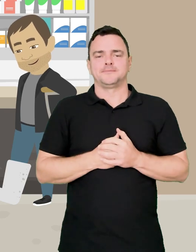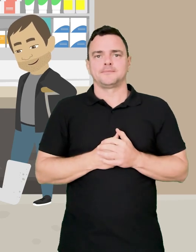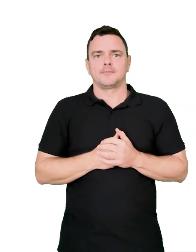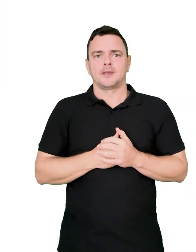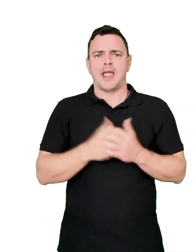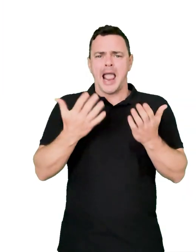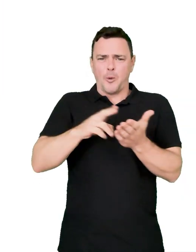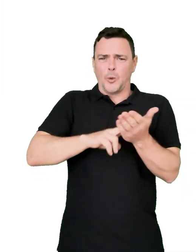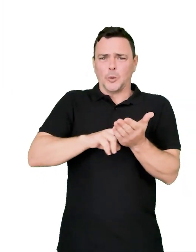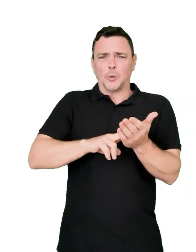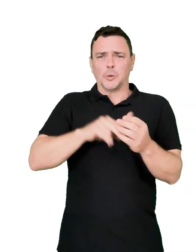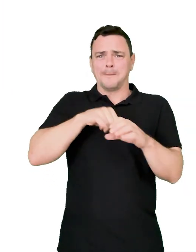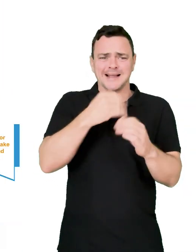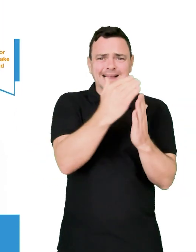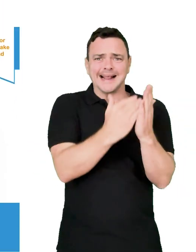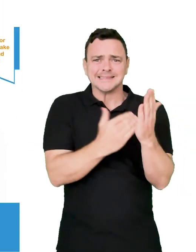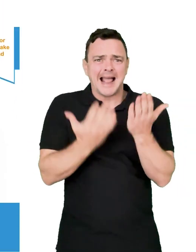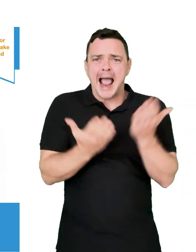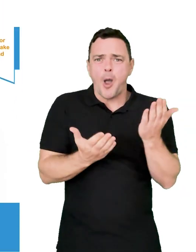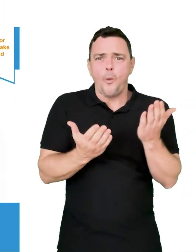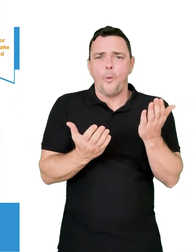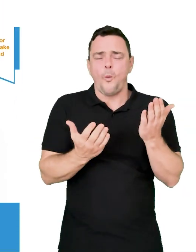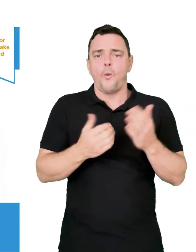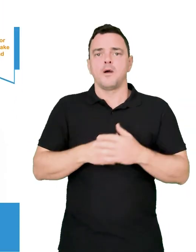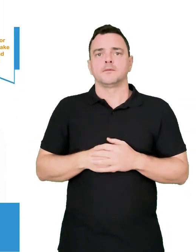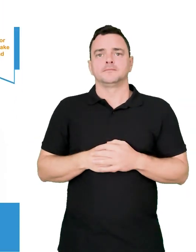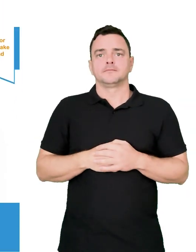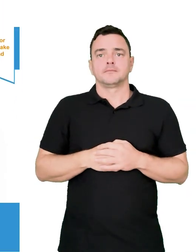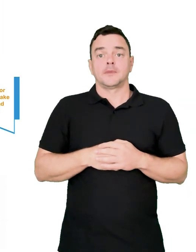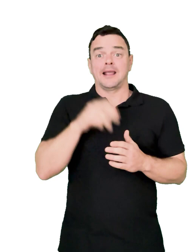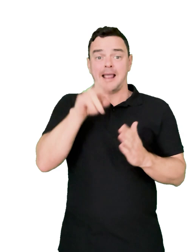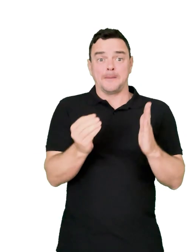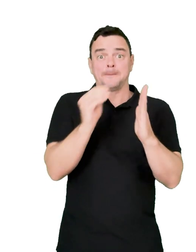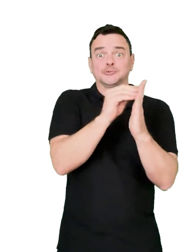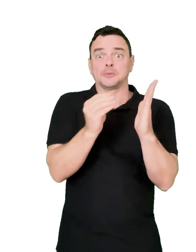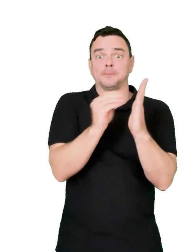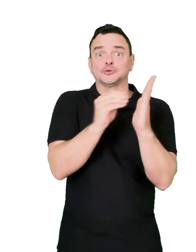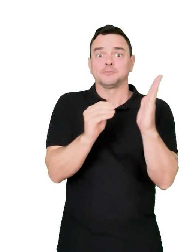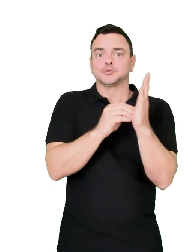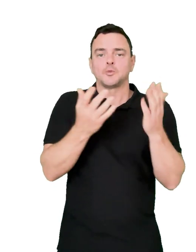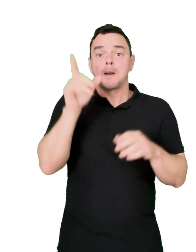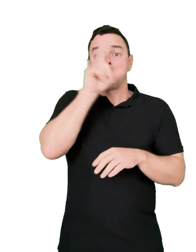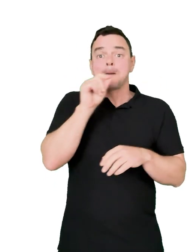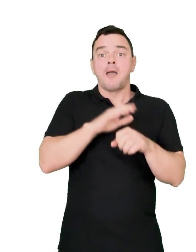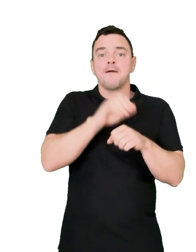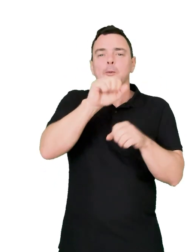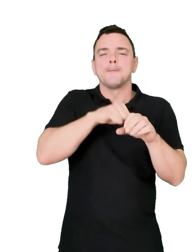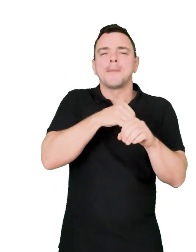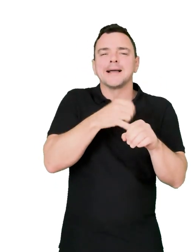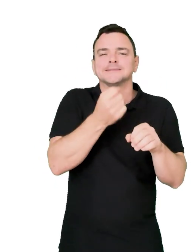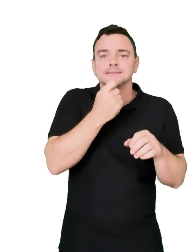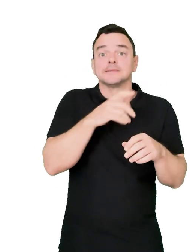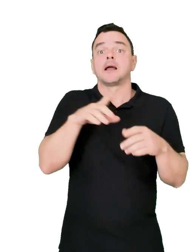error. How do you use a medicines list? On your medicines list, fill in the name